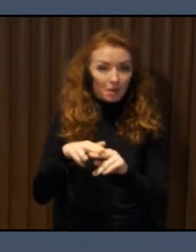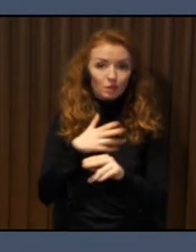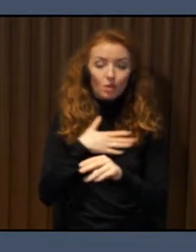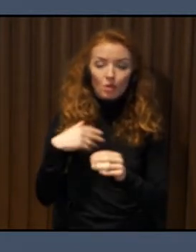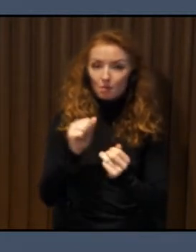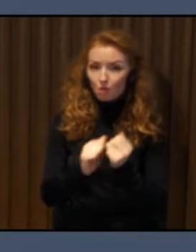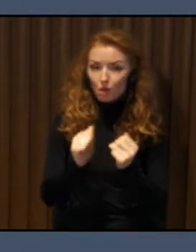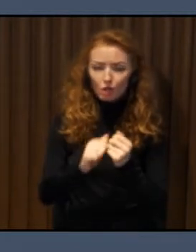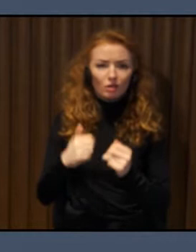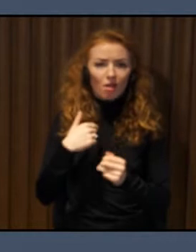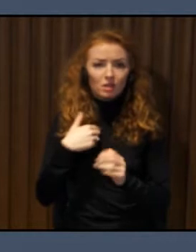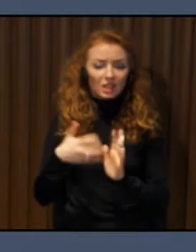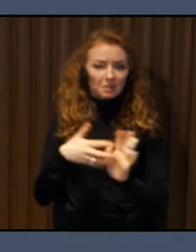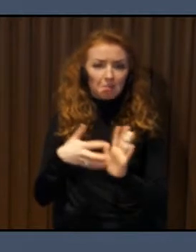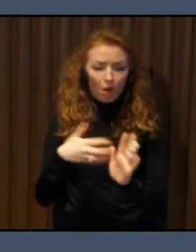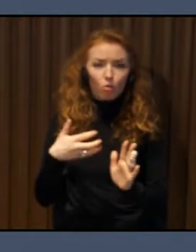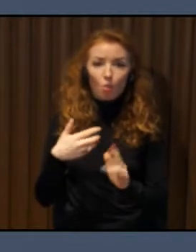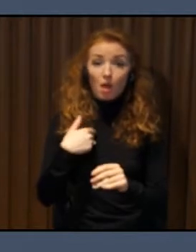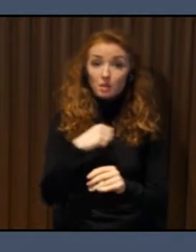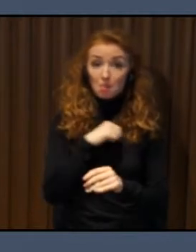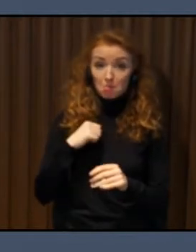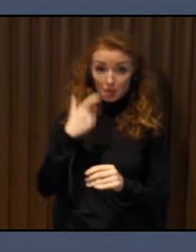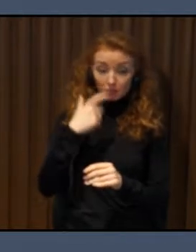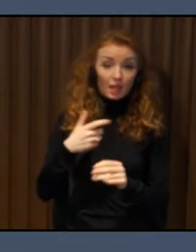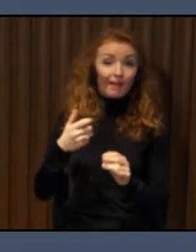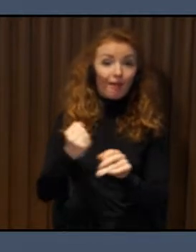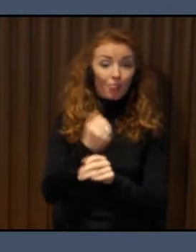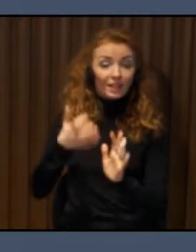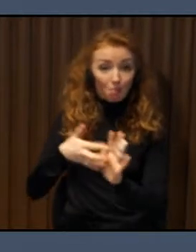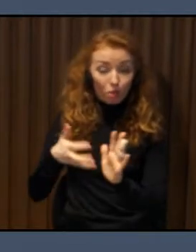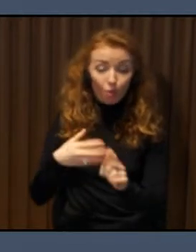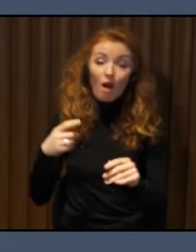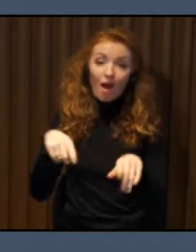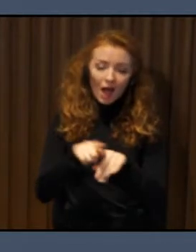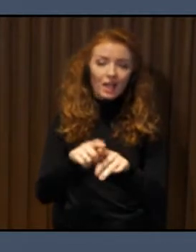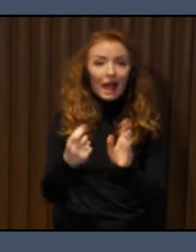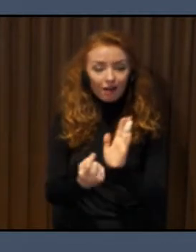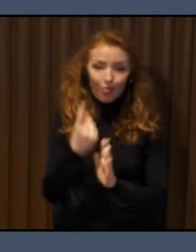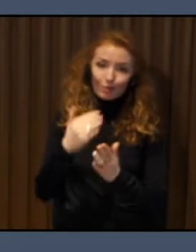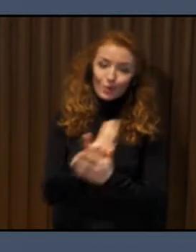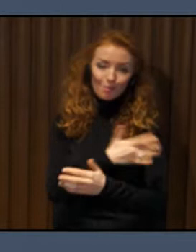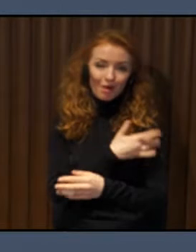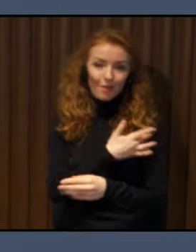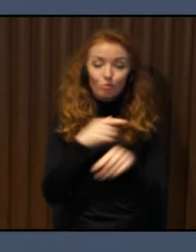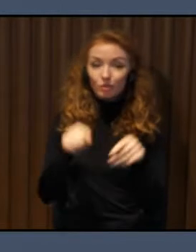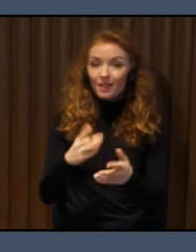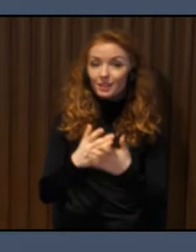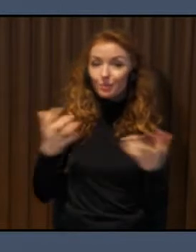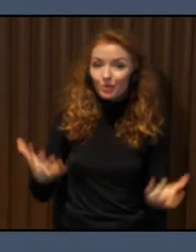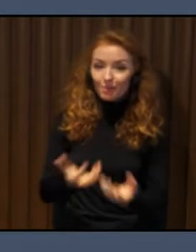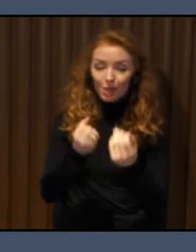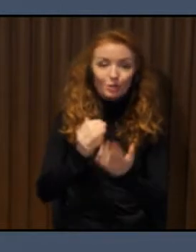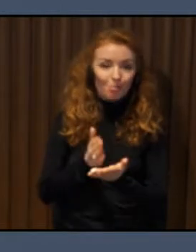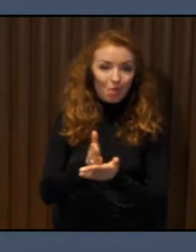also as a consumer. In Tamar Accessibility, what we do, we are an accessibility consultant firm. We work with architects,